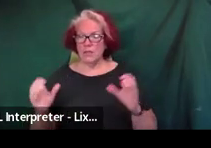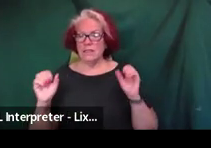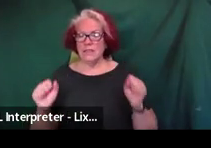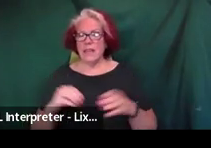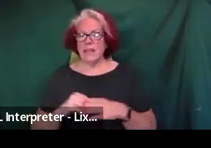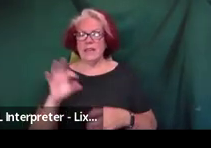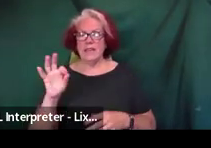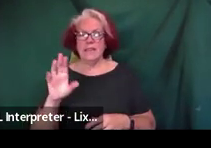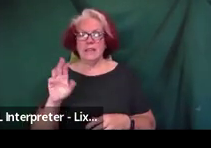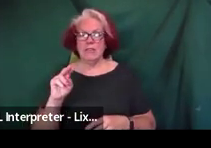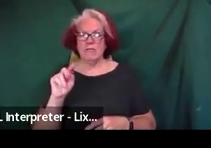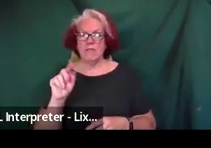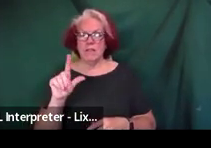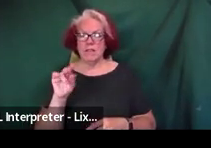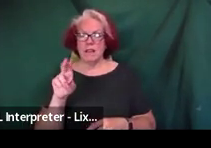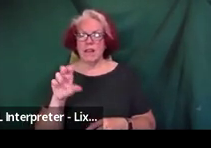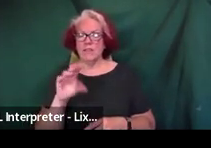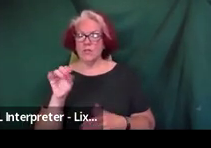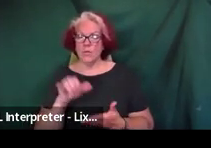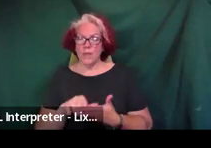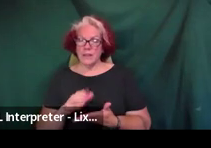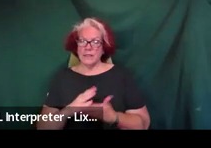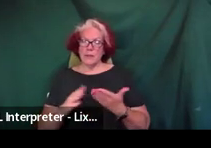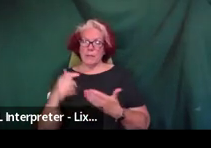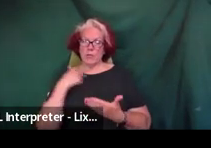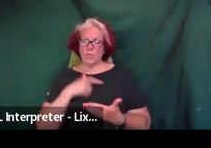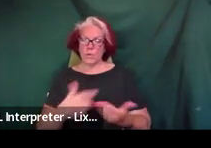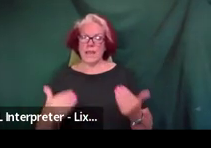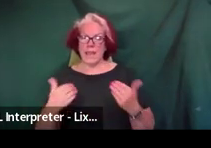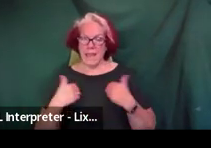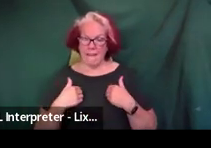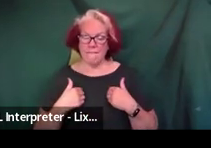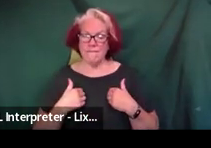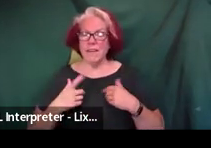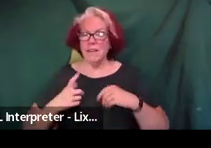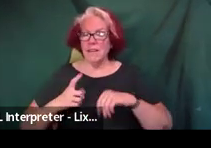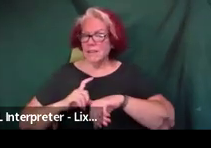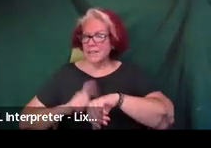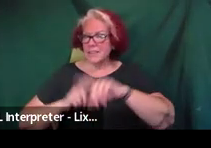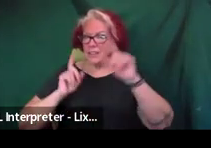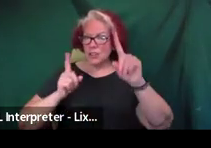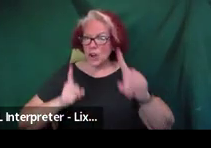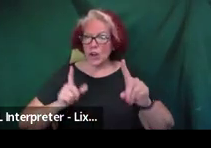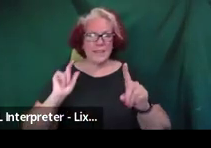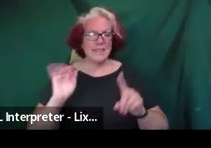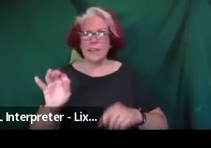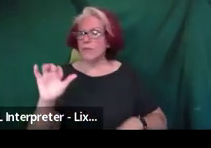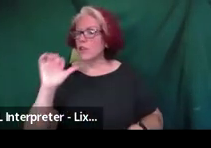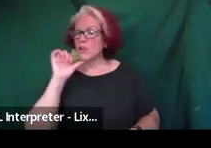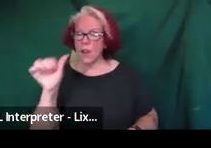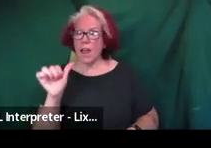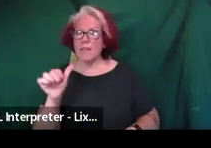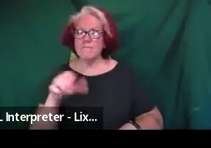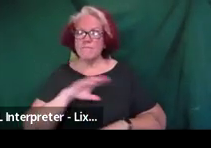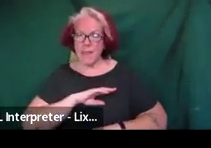So that is something that we have the benchmarks, and if the benchmarks aren't met, then we know we can go to